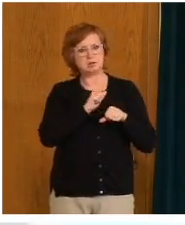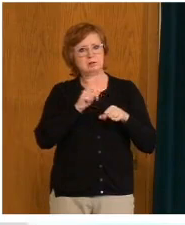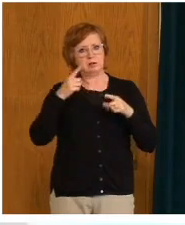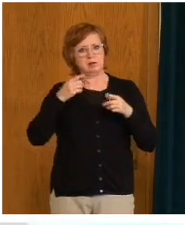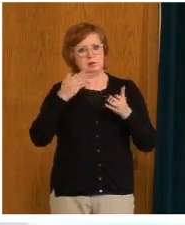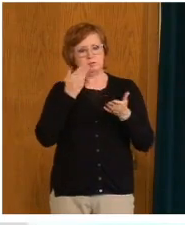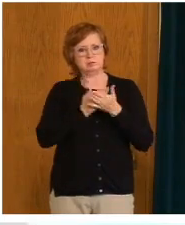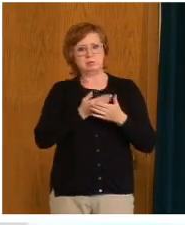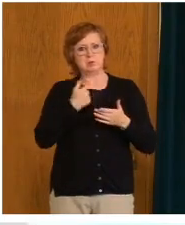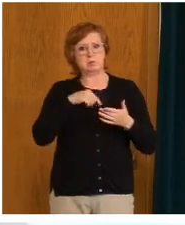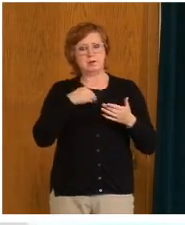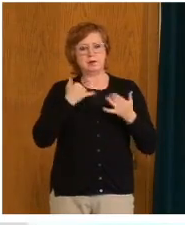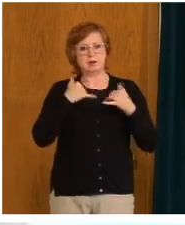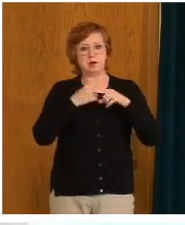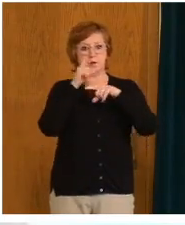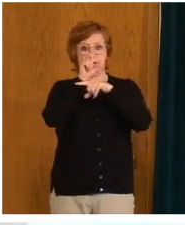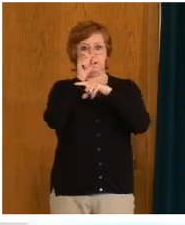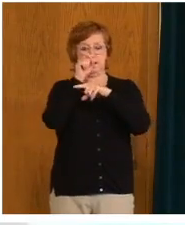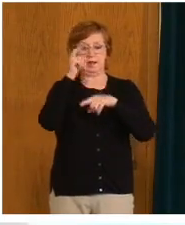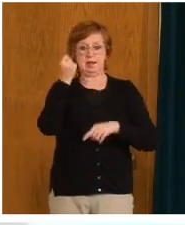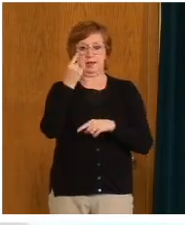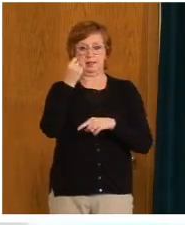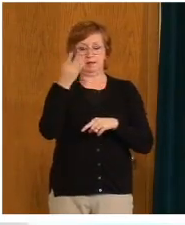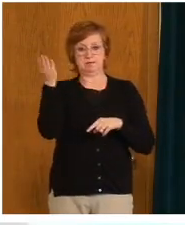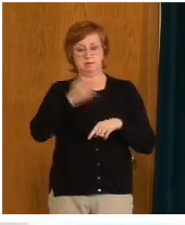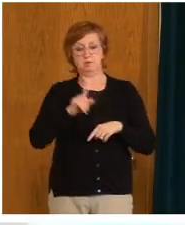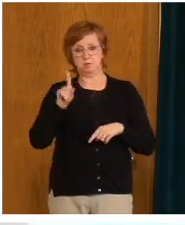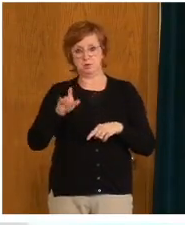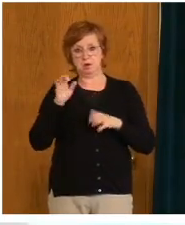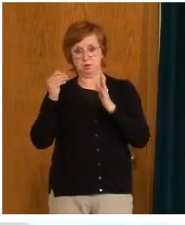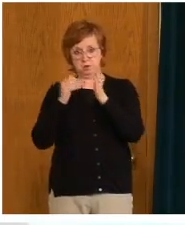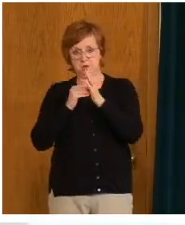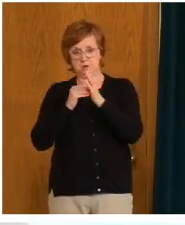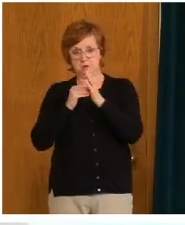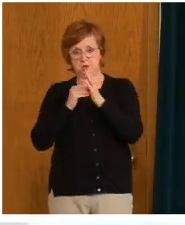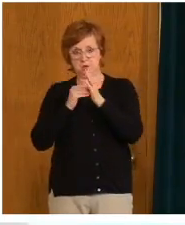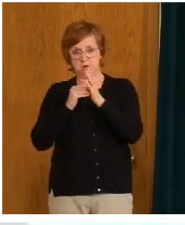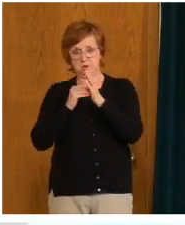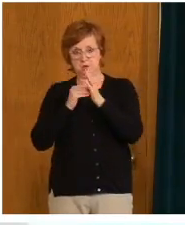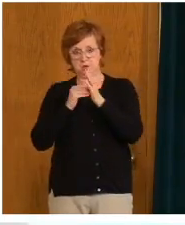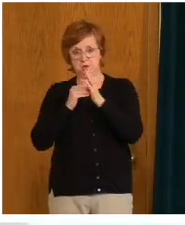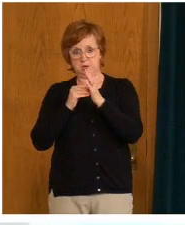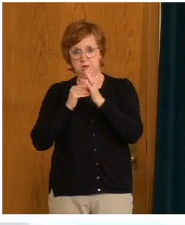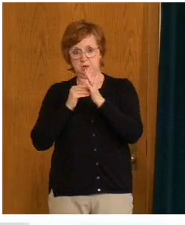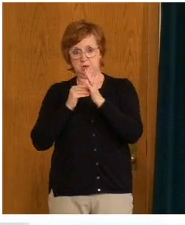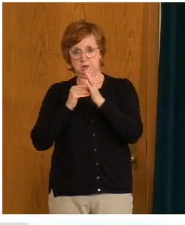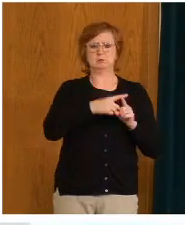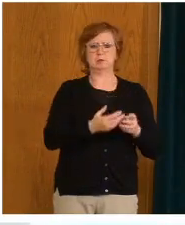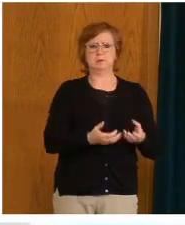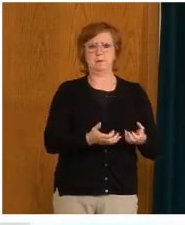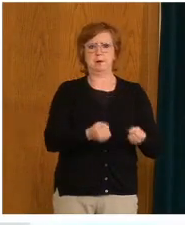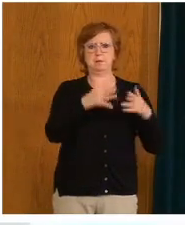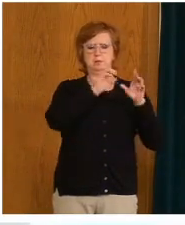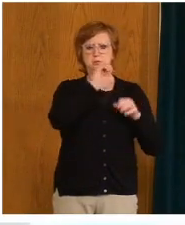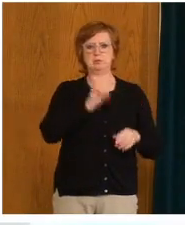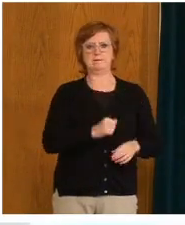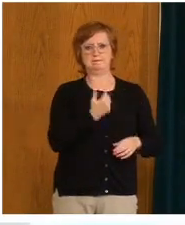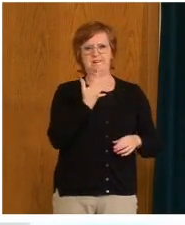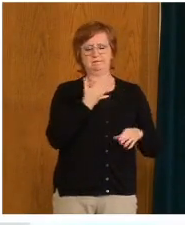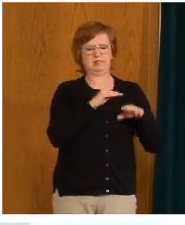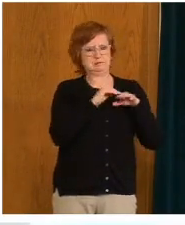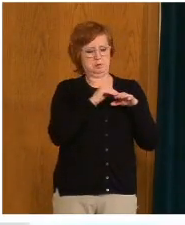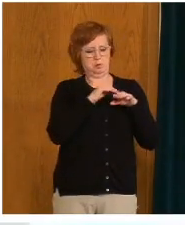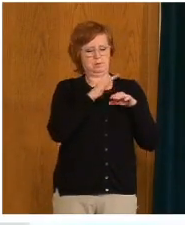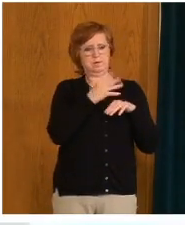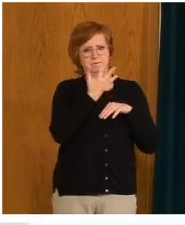around 11 per 100,000 now. Test positivity is just over 5%. So we have done really well, and our testing rates